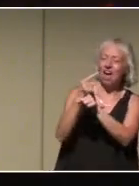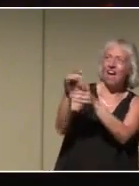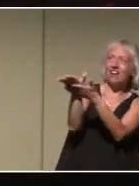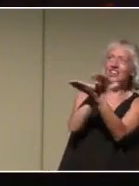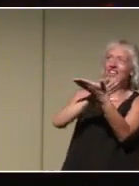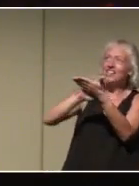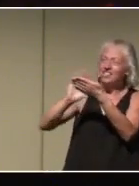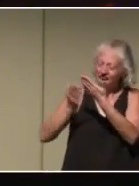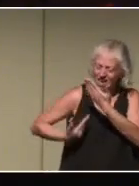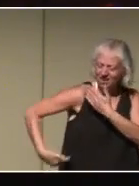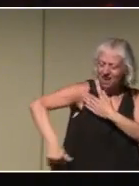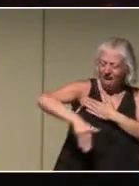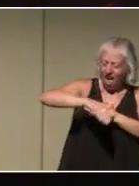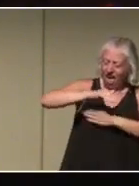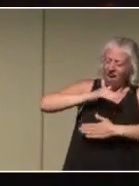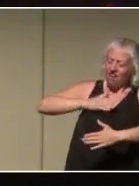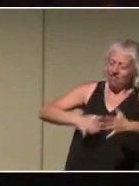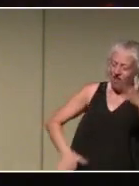dressed in his